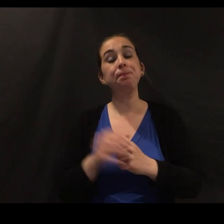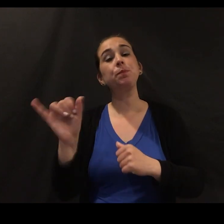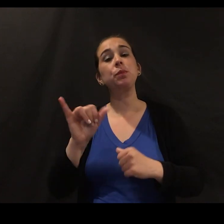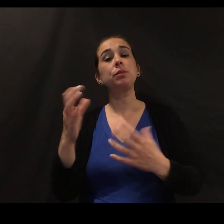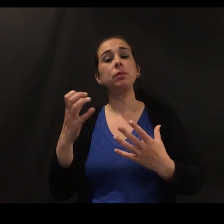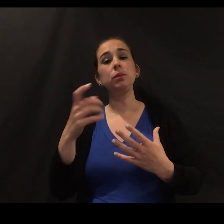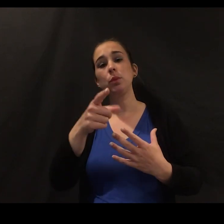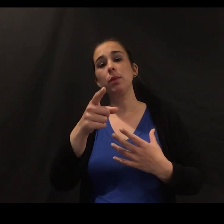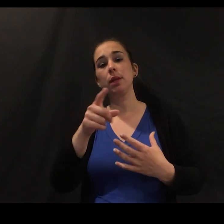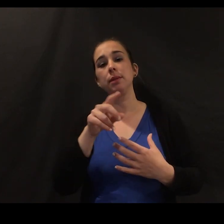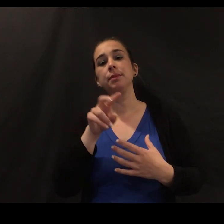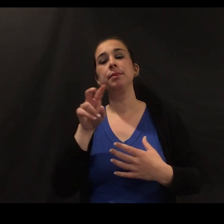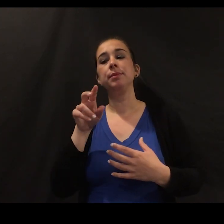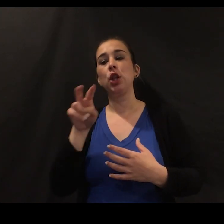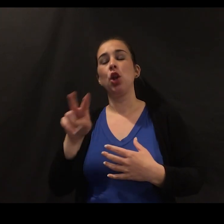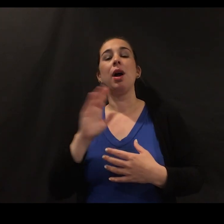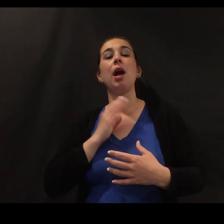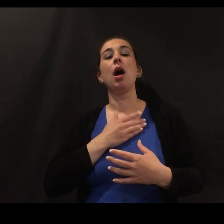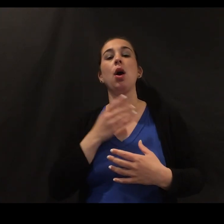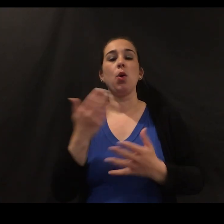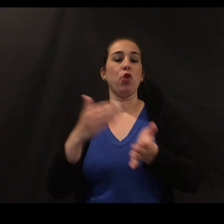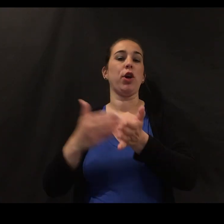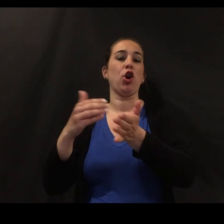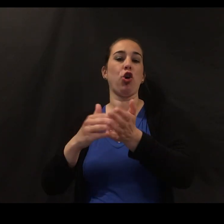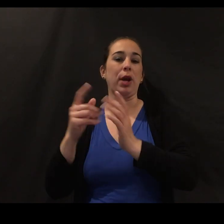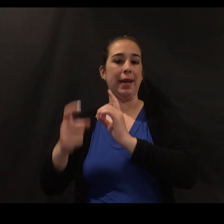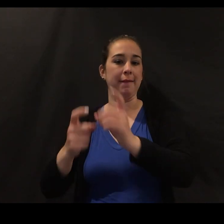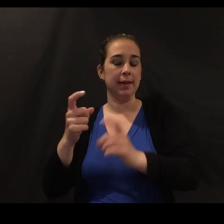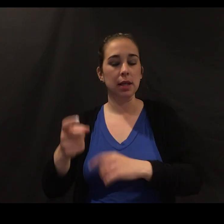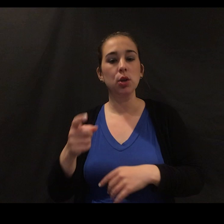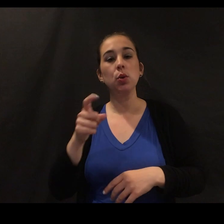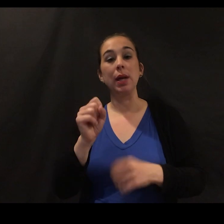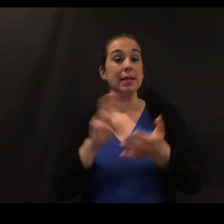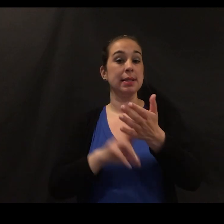giving. You may want to sign up for that. You can go to our website,